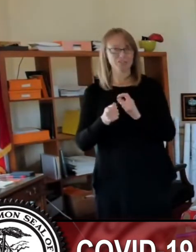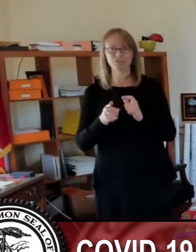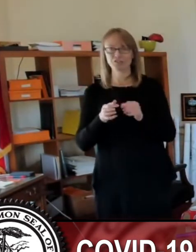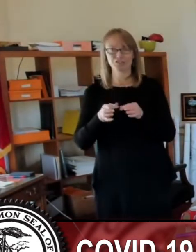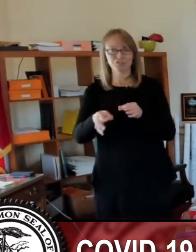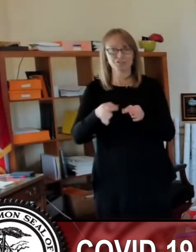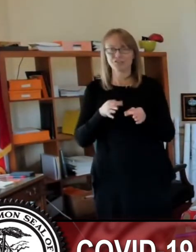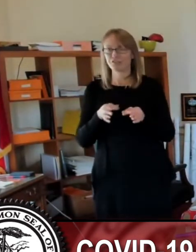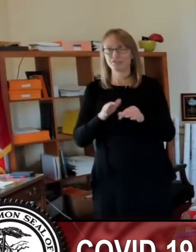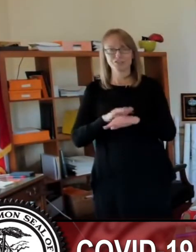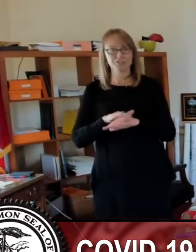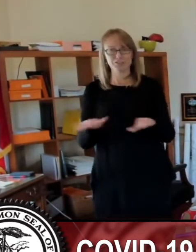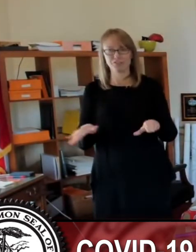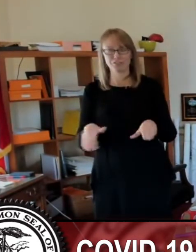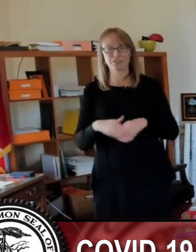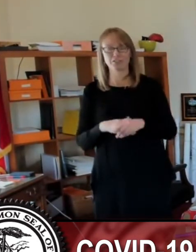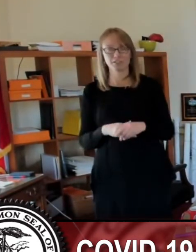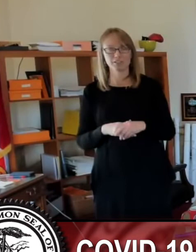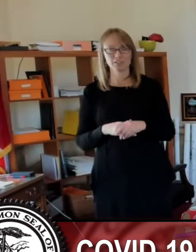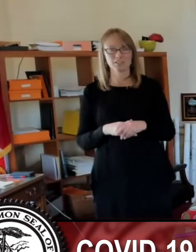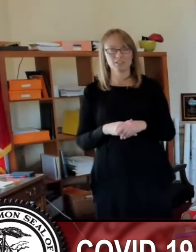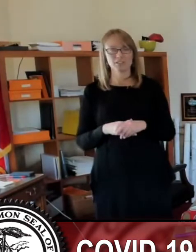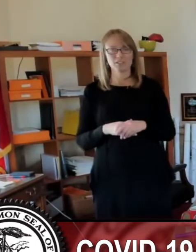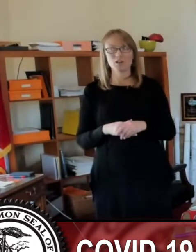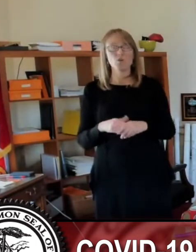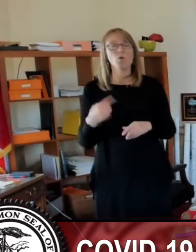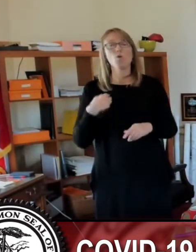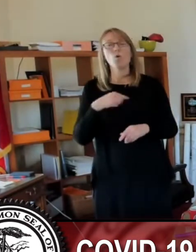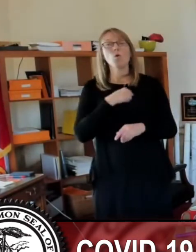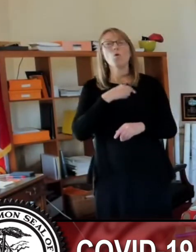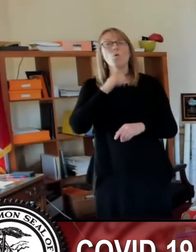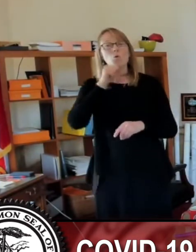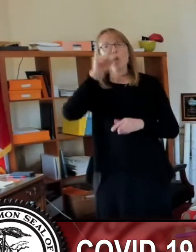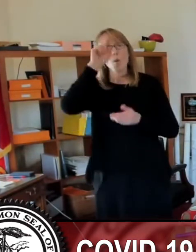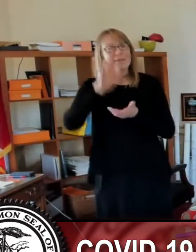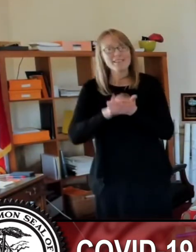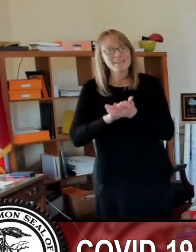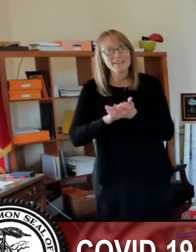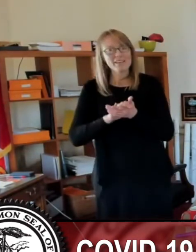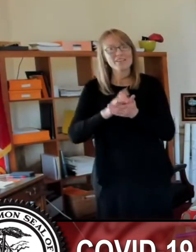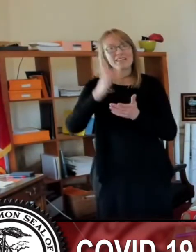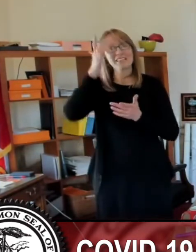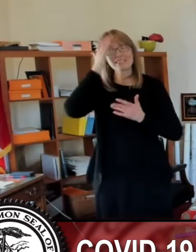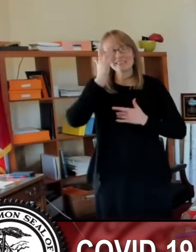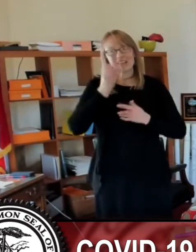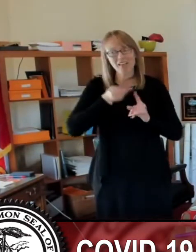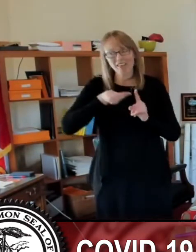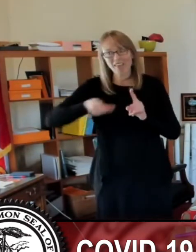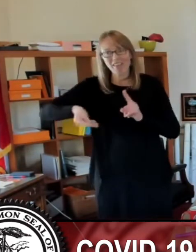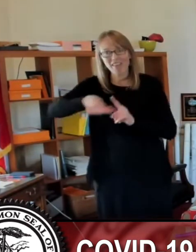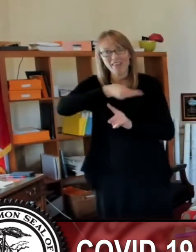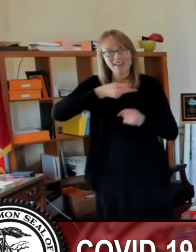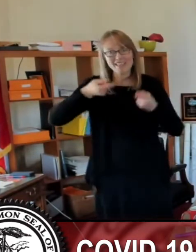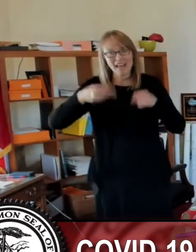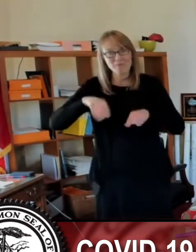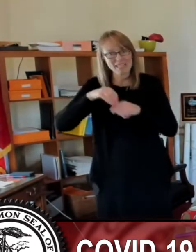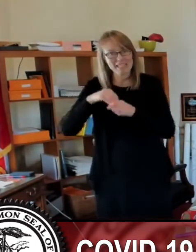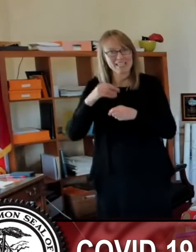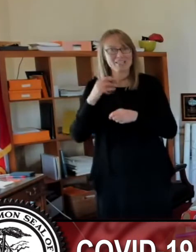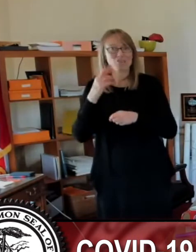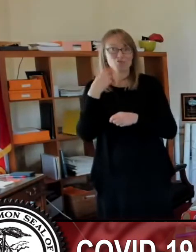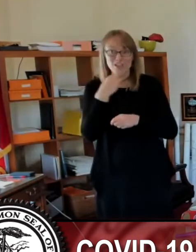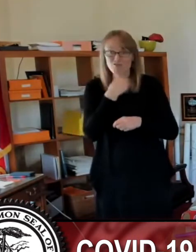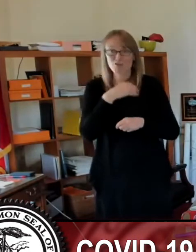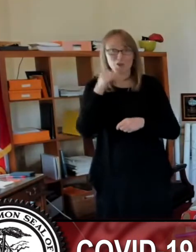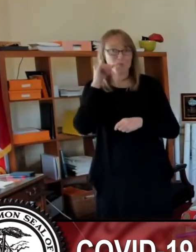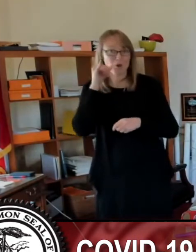believe that most of the transmission is happening in bars and restaurants. And so we're going to hold steady right now with